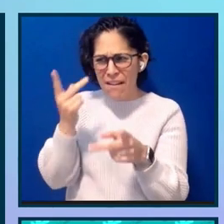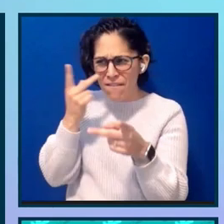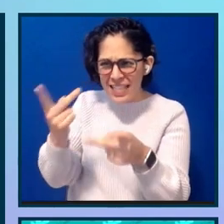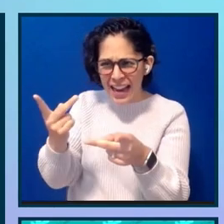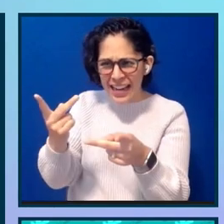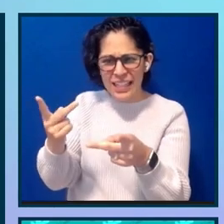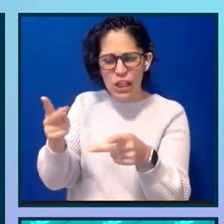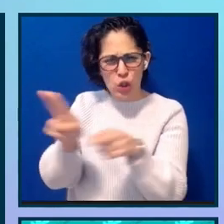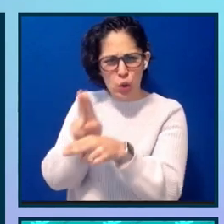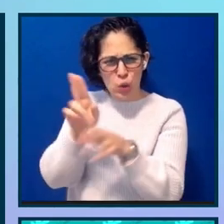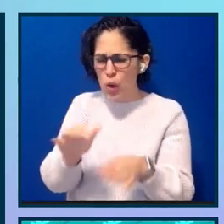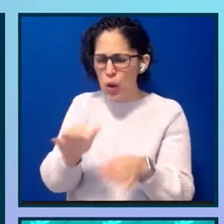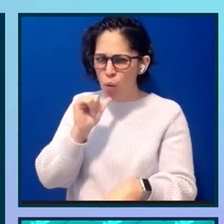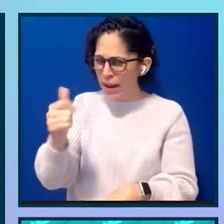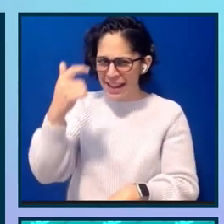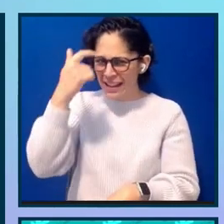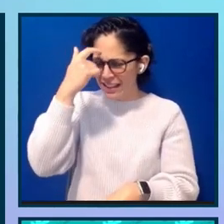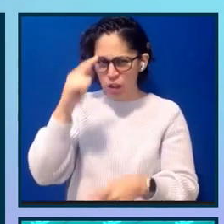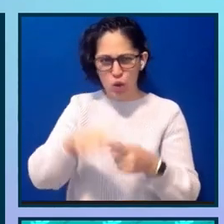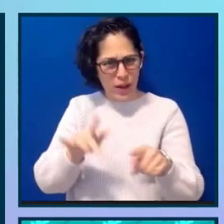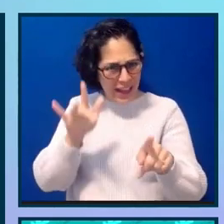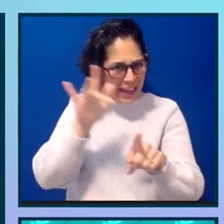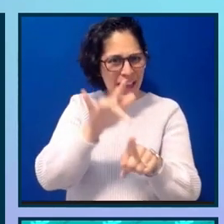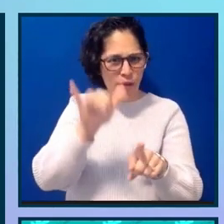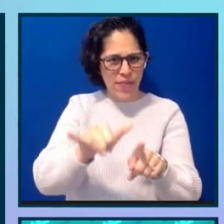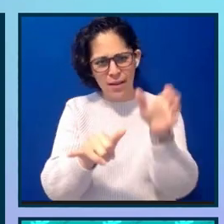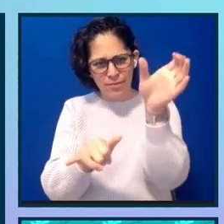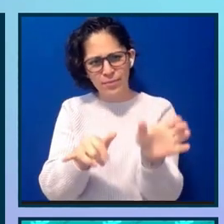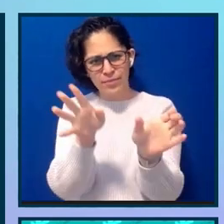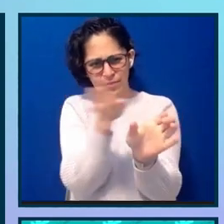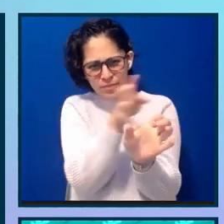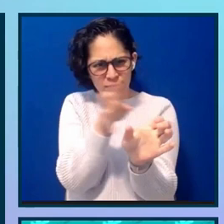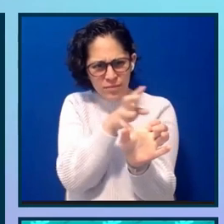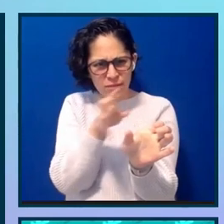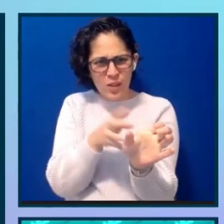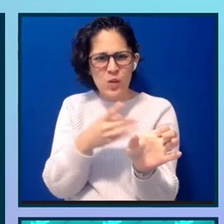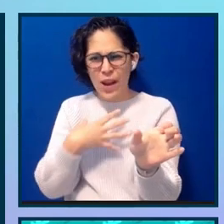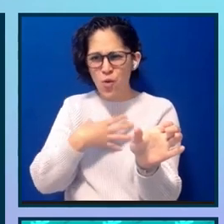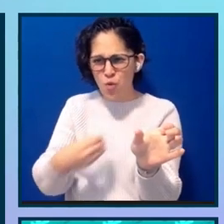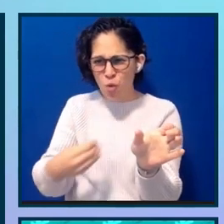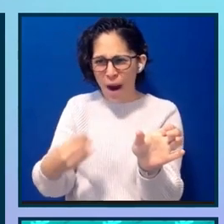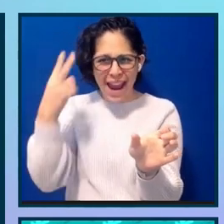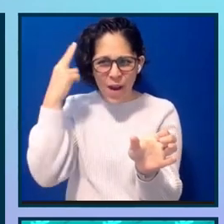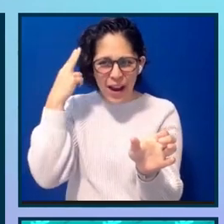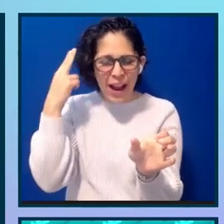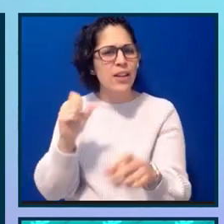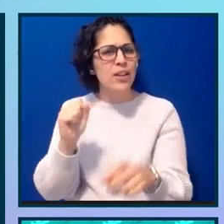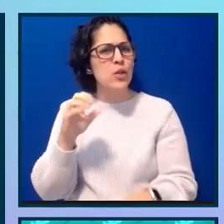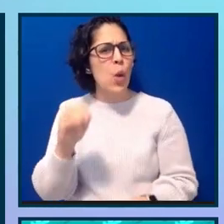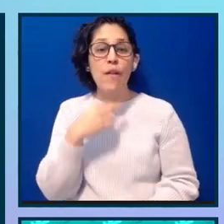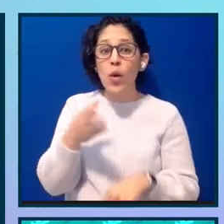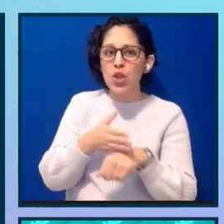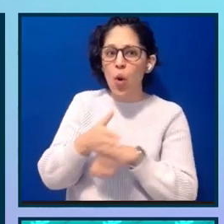to click on this thing. So arguably the VoiceOver experience is more interesting.